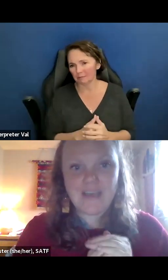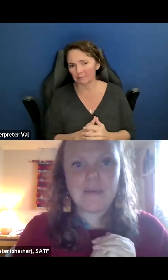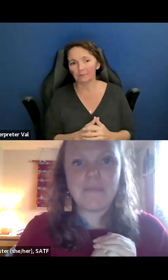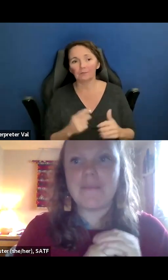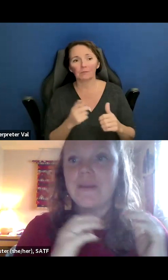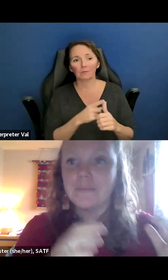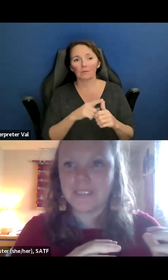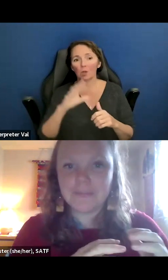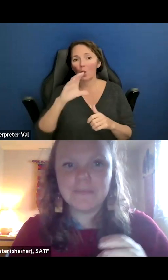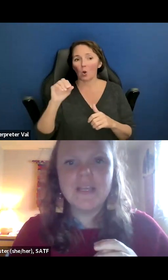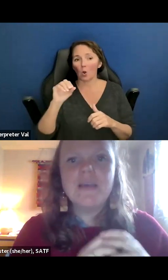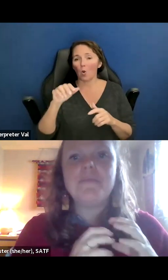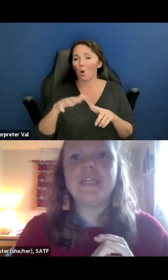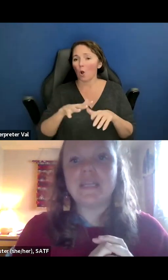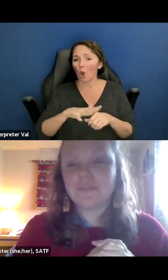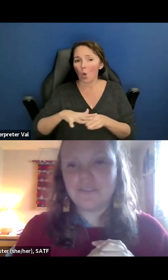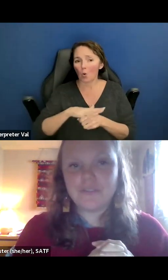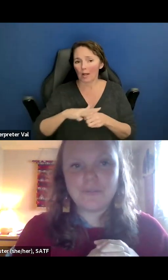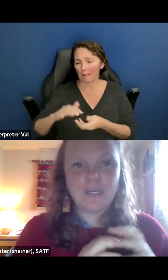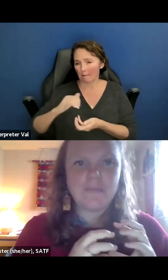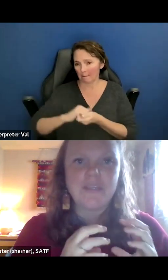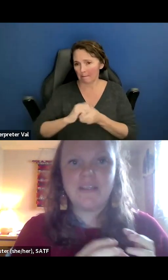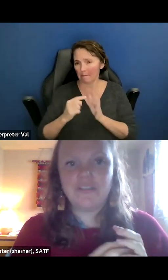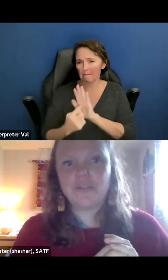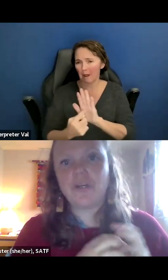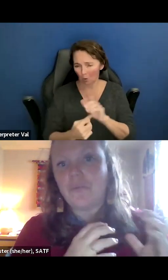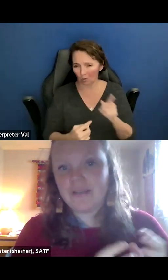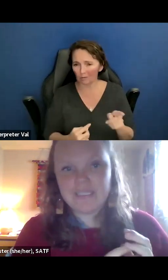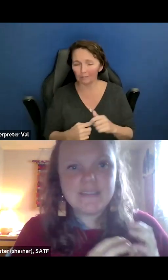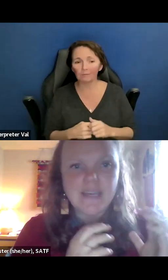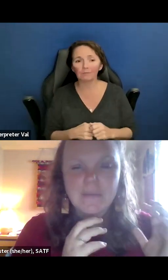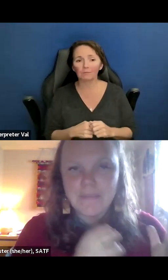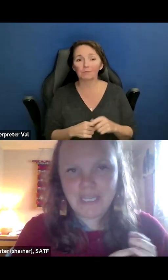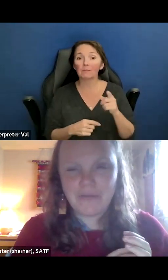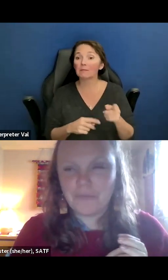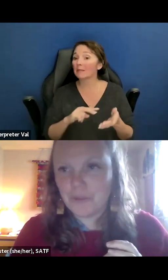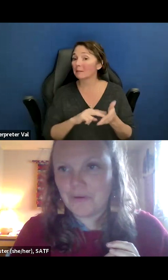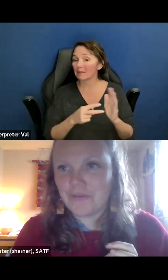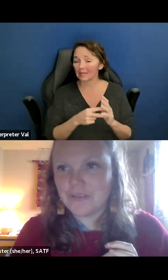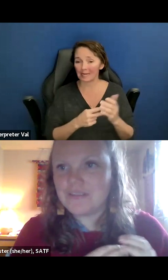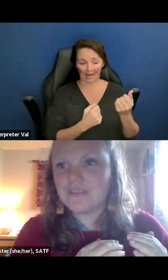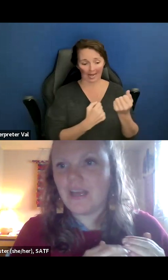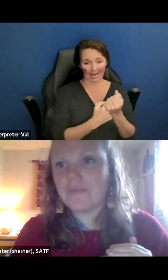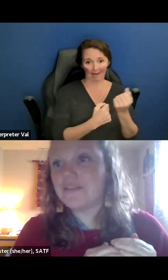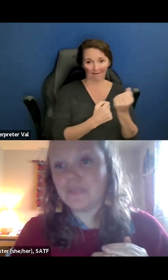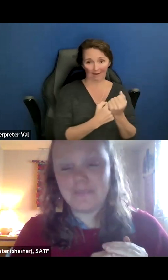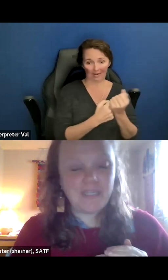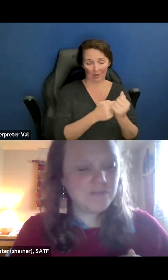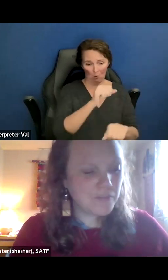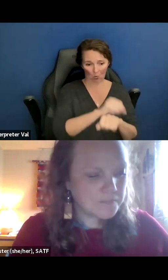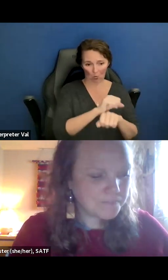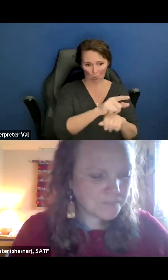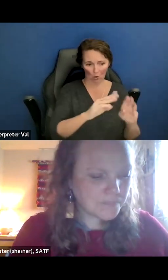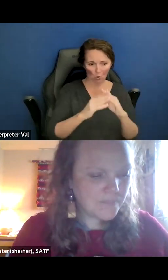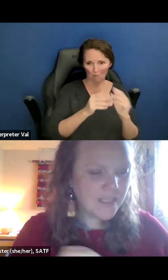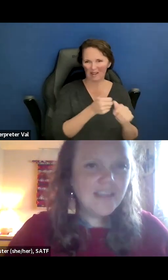place at bare minimum, being able to ensure awareness and making warm referrals is really